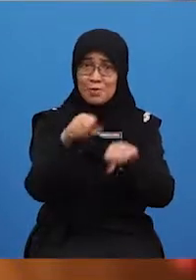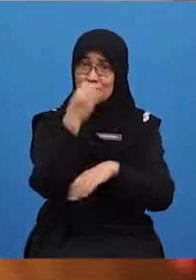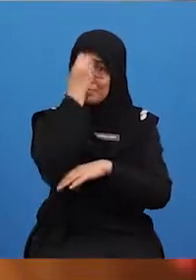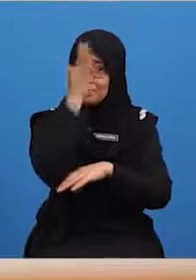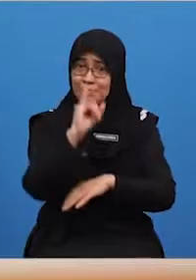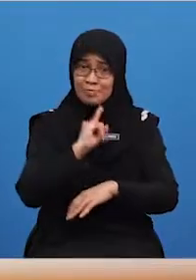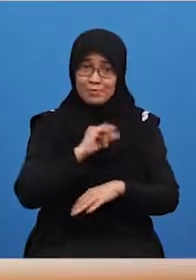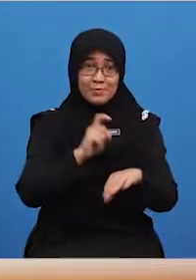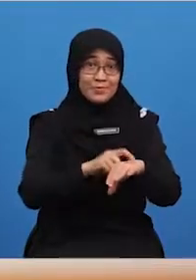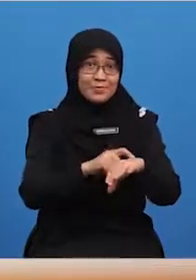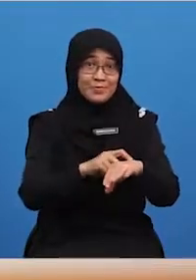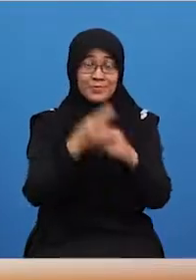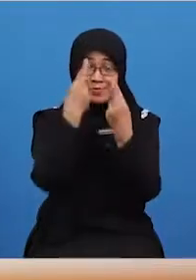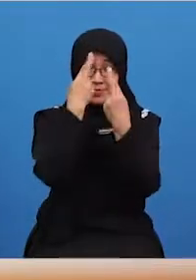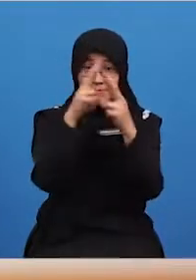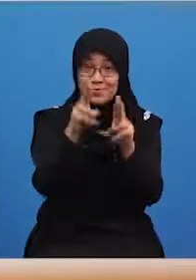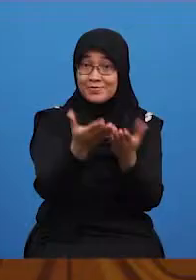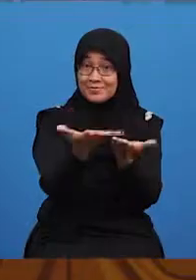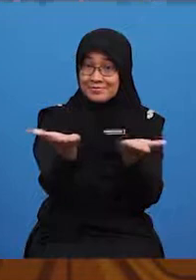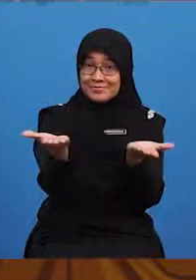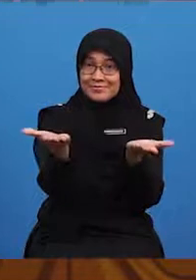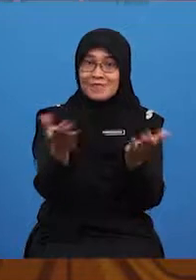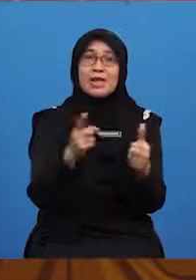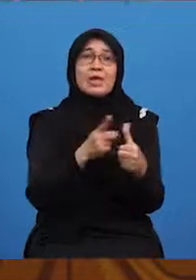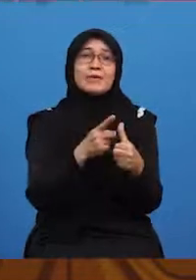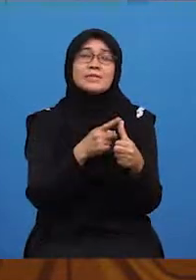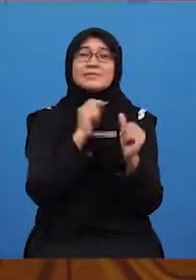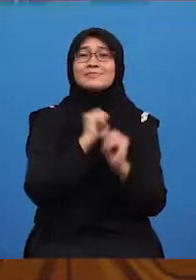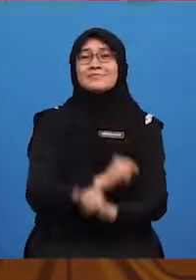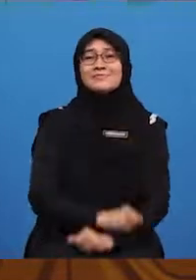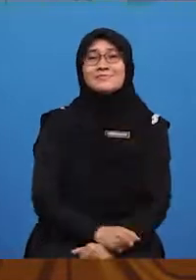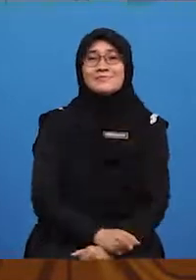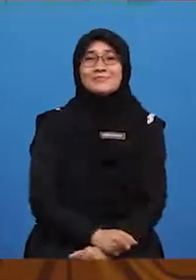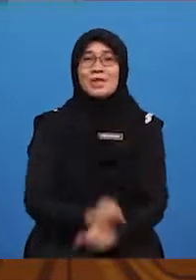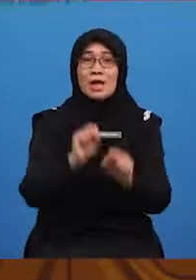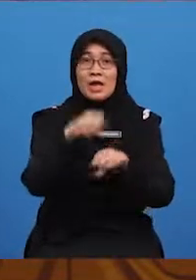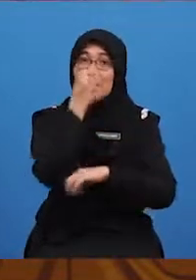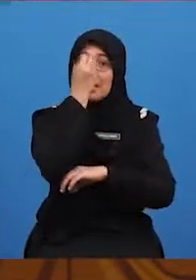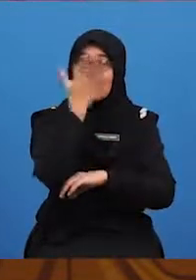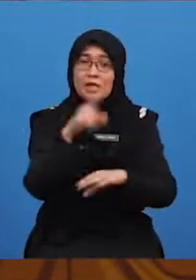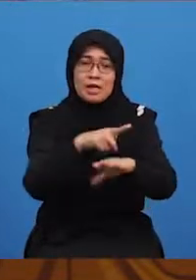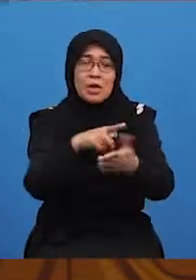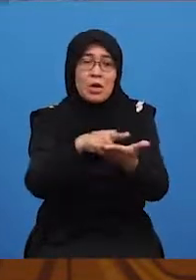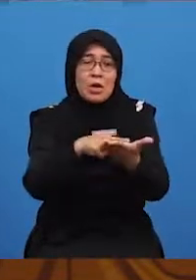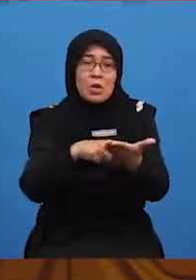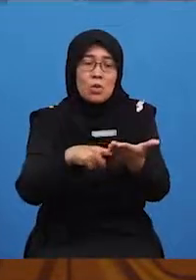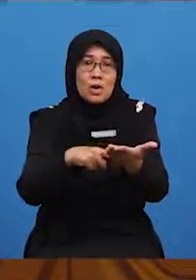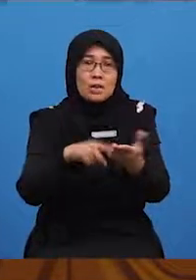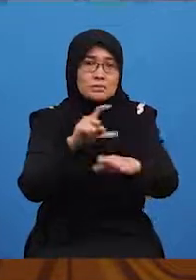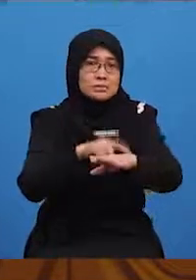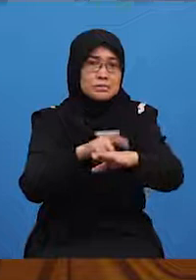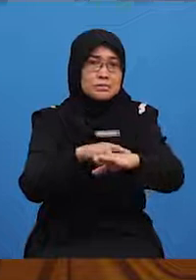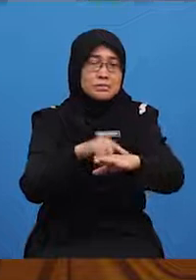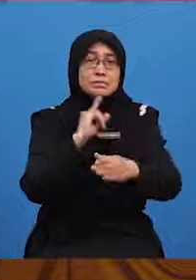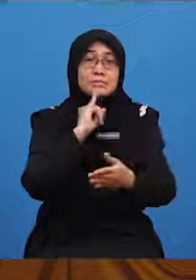or not. Are you ready? The first one, can you tell me what time is it?